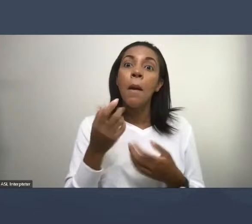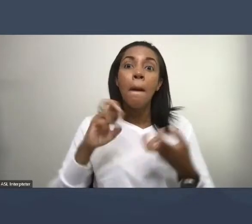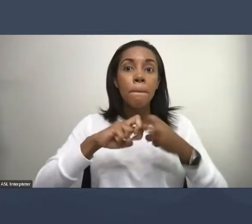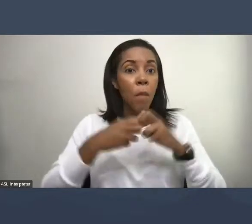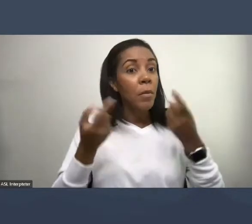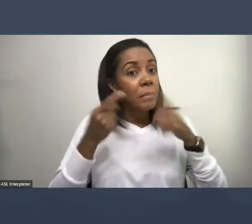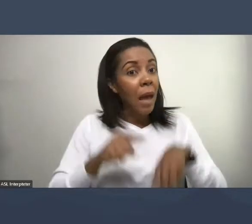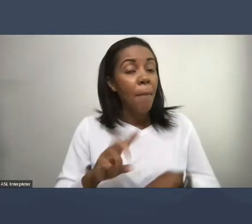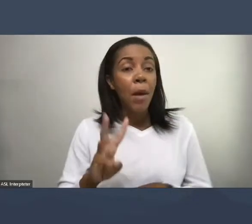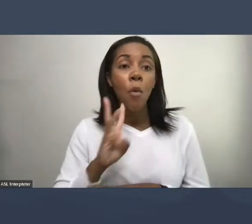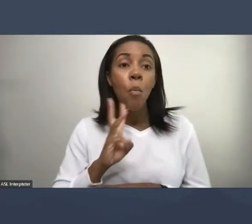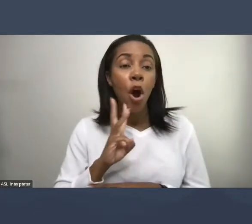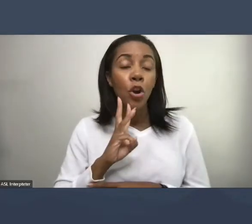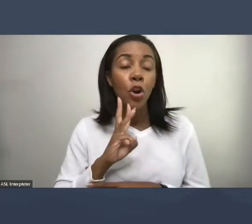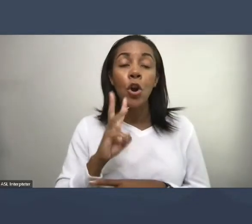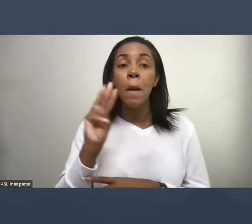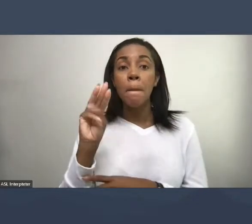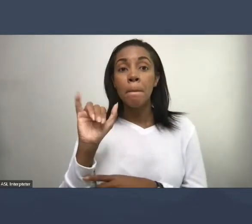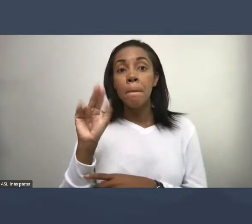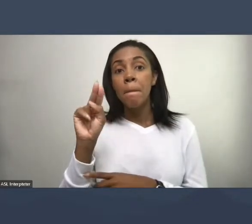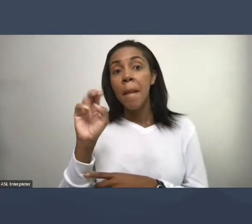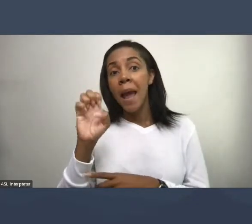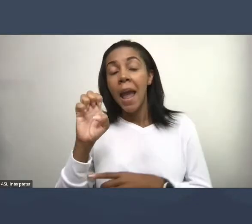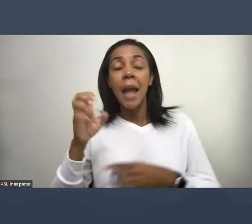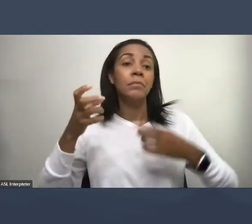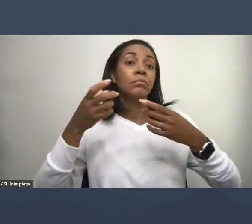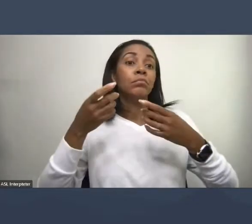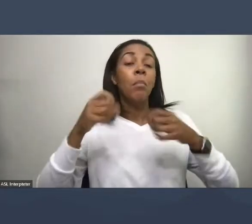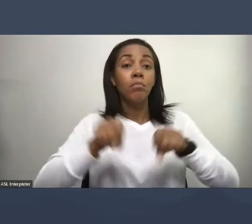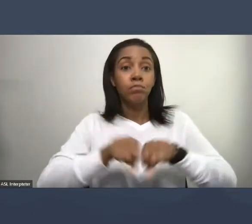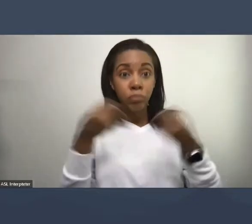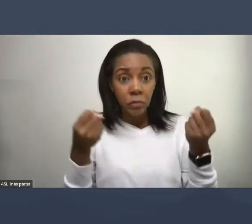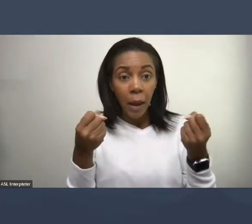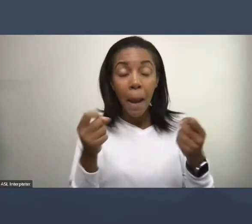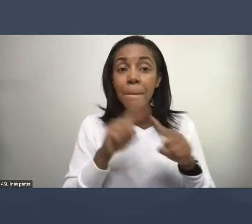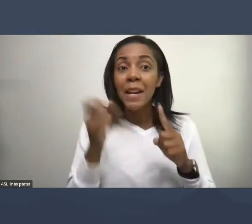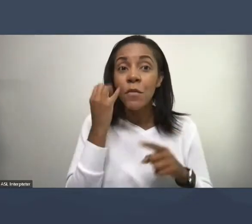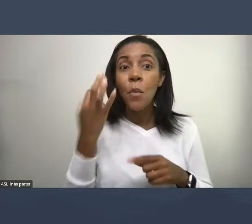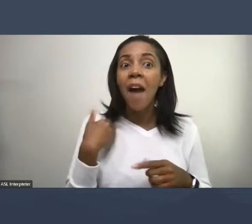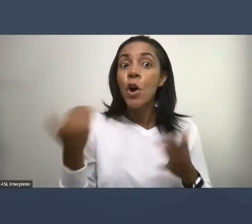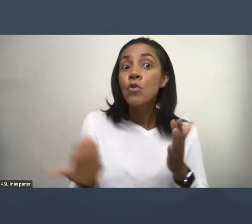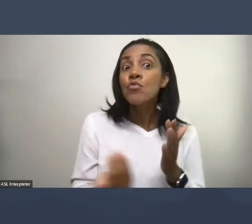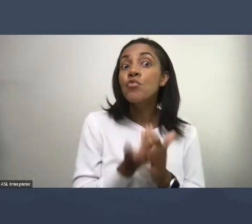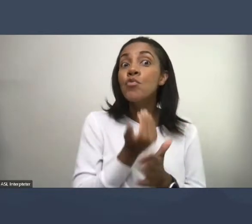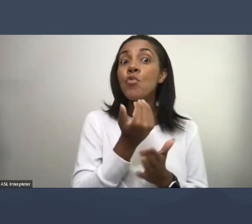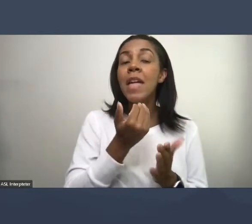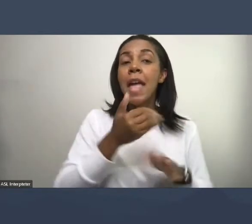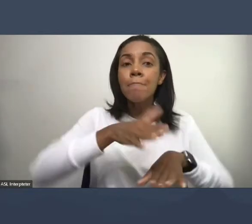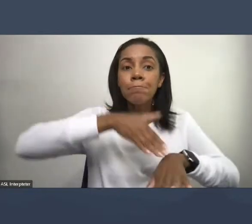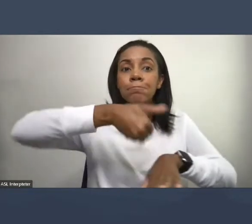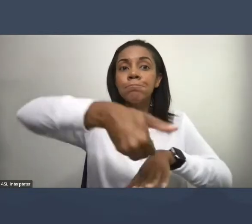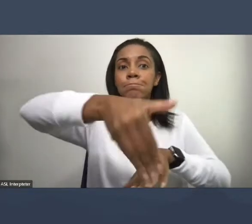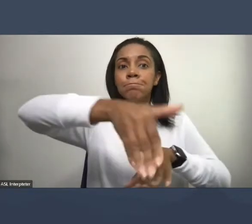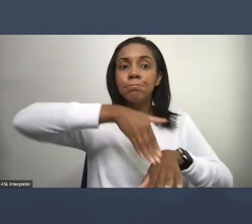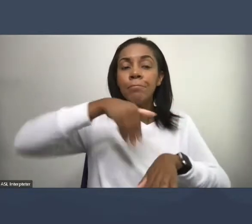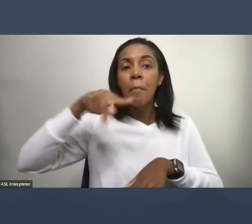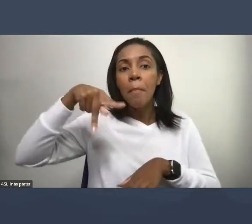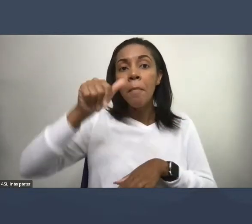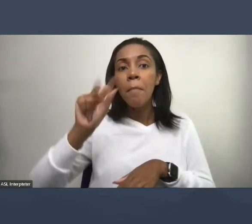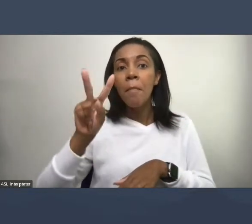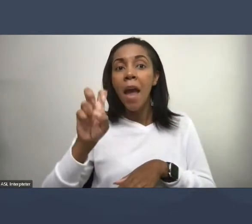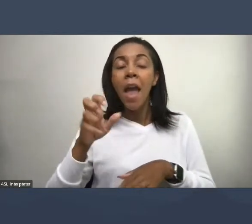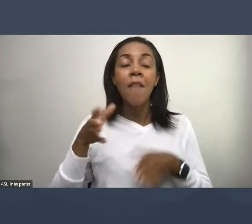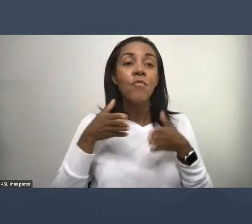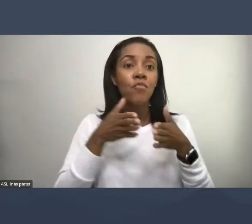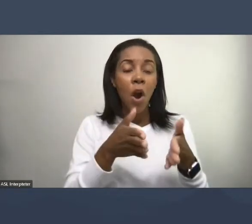but when you've got a newly paved road and then you go in and dig it up and it's patched, it's just never quite the same.